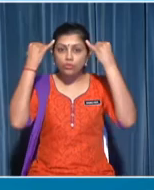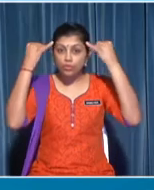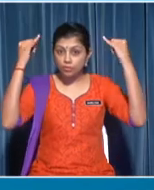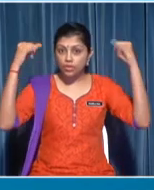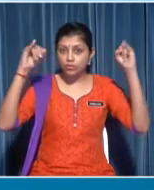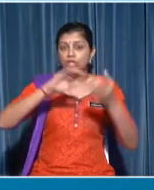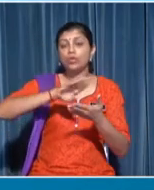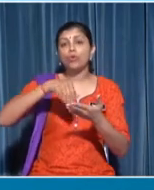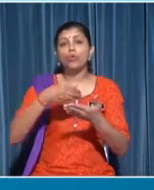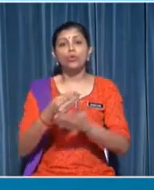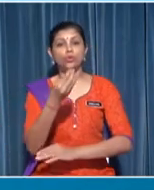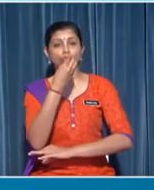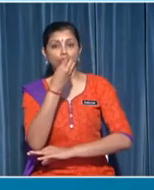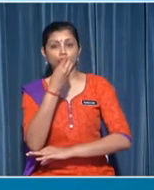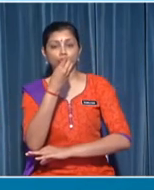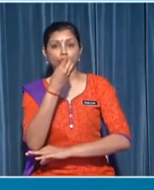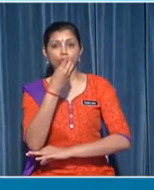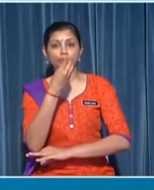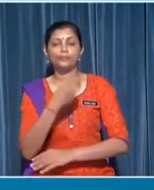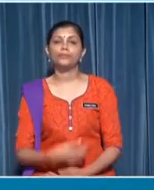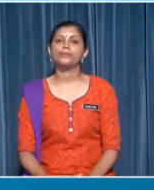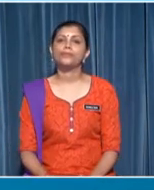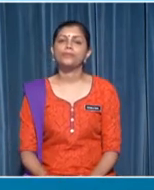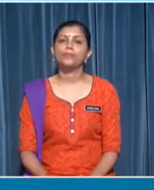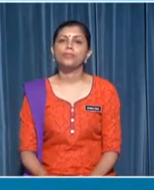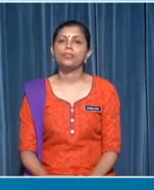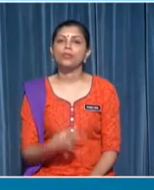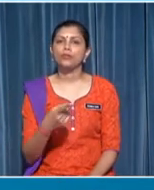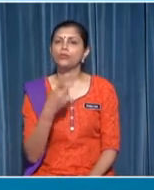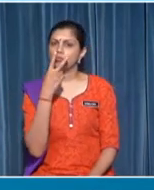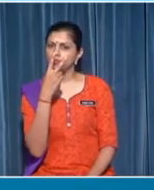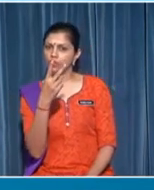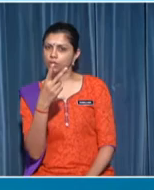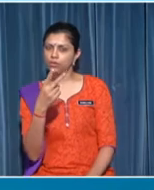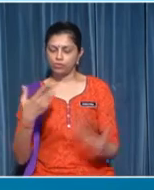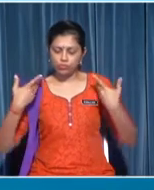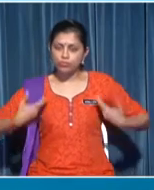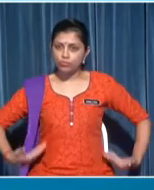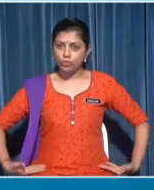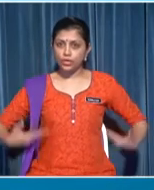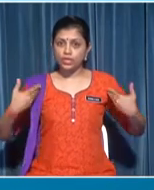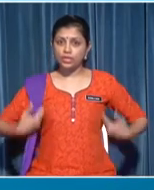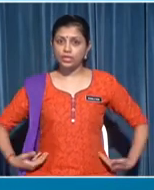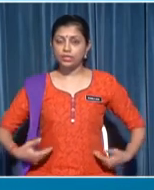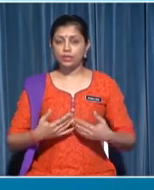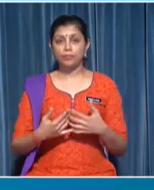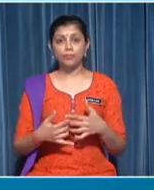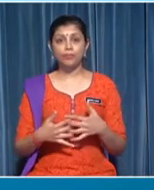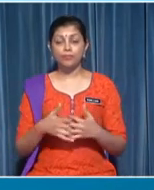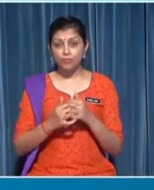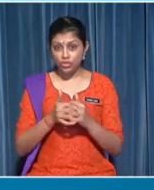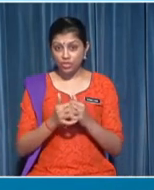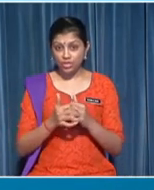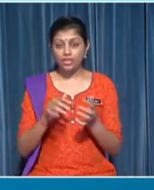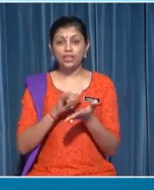you actually put inside your mouth, do you see your body as a machine that processes all the